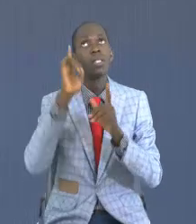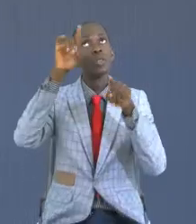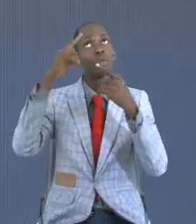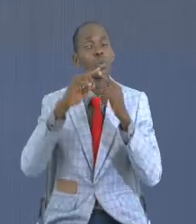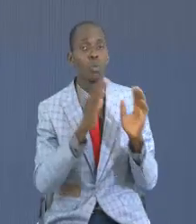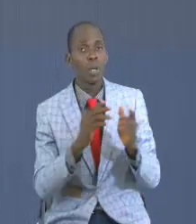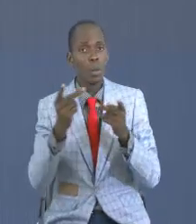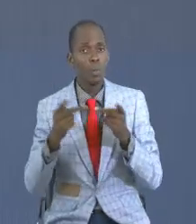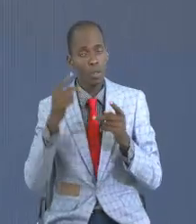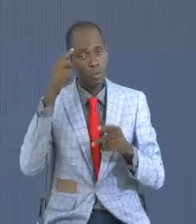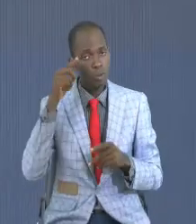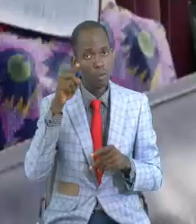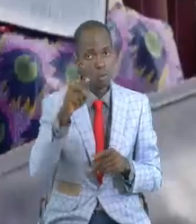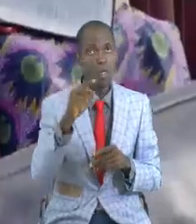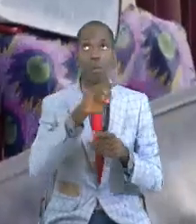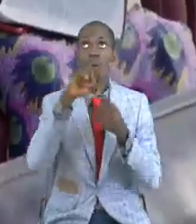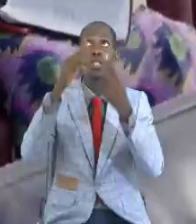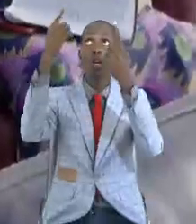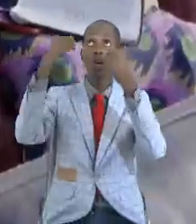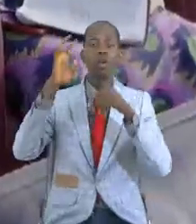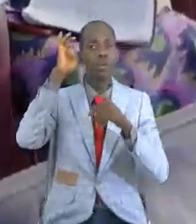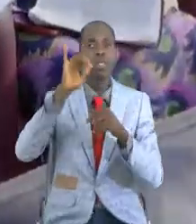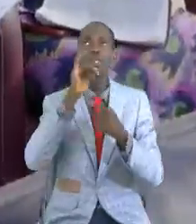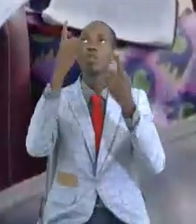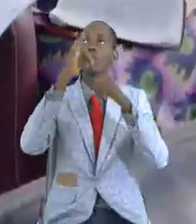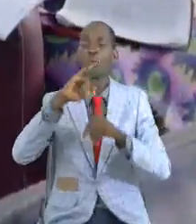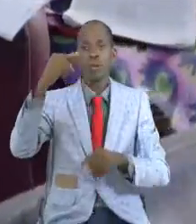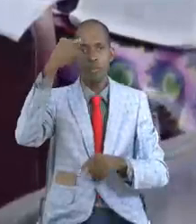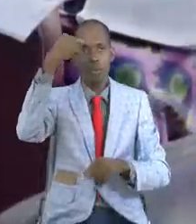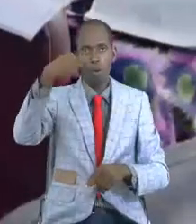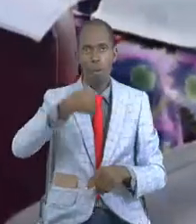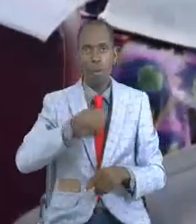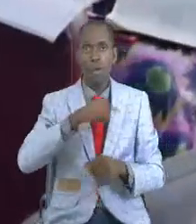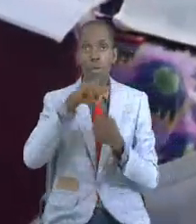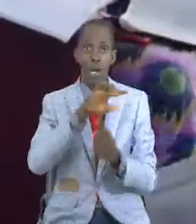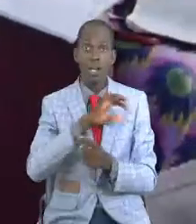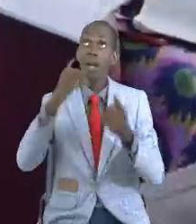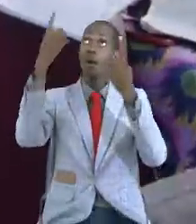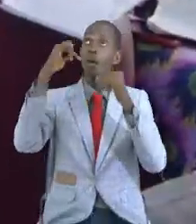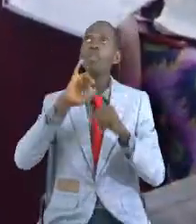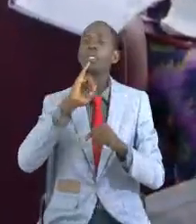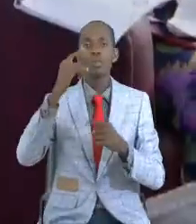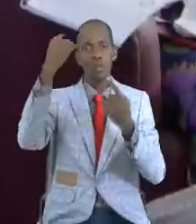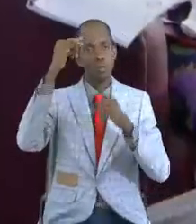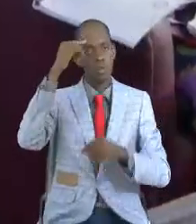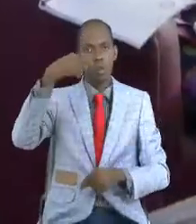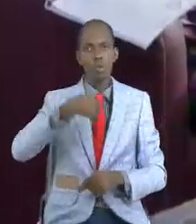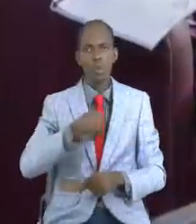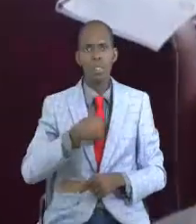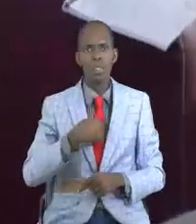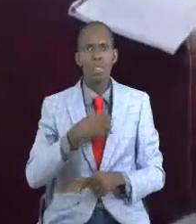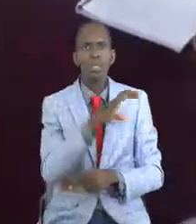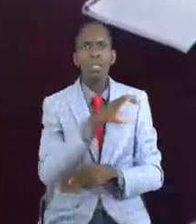it's coming for me when christ comes i said it's coming for me is he coming